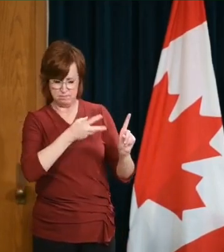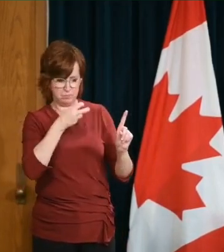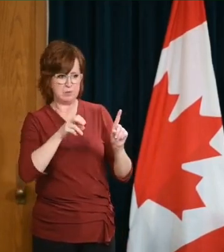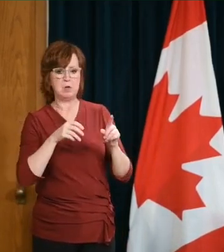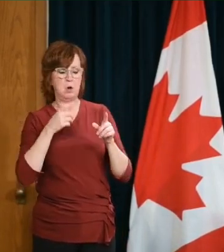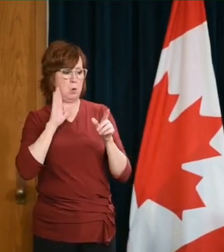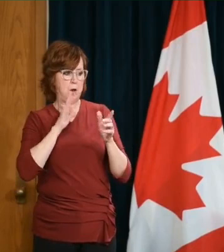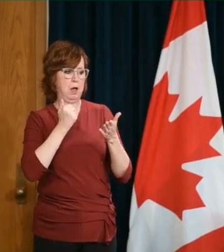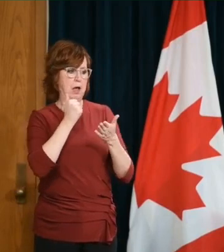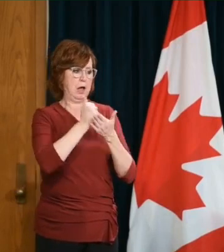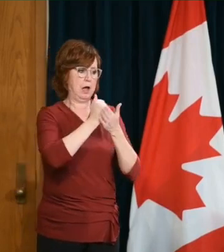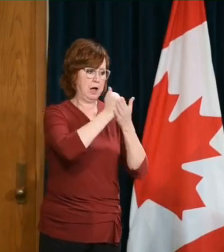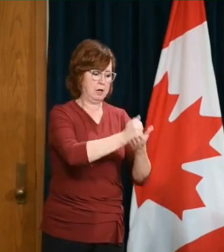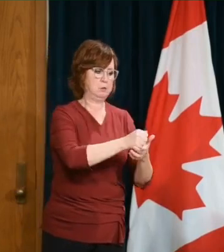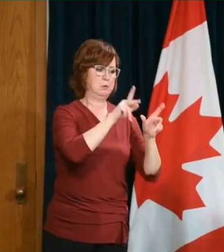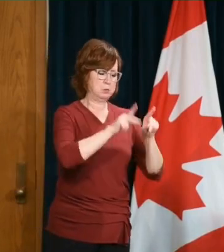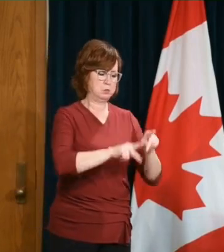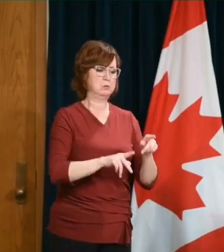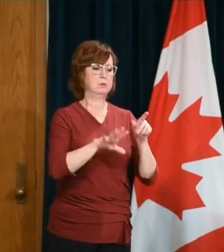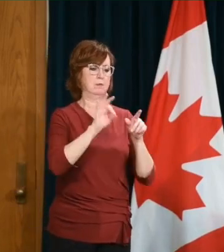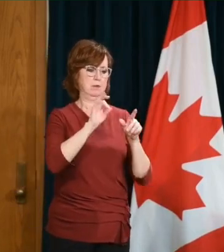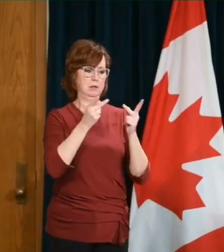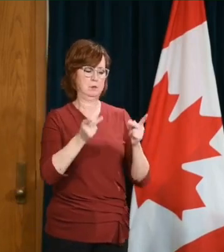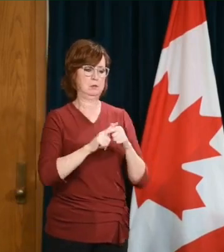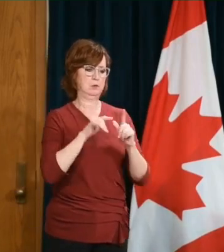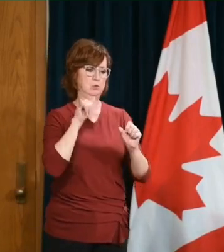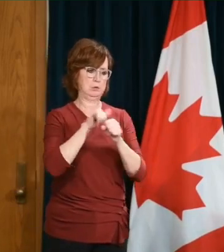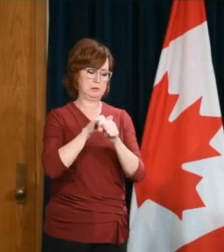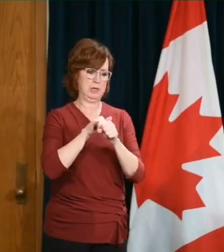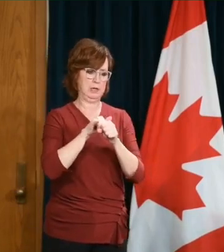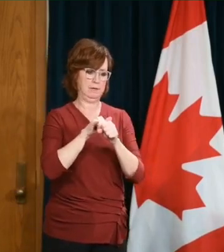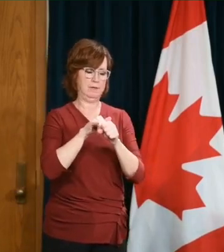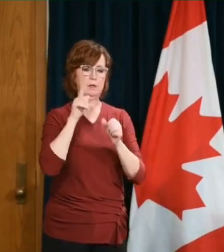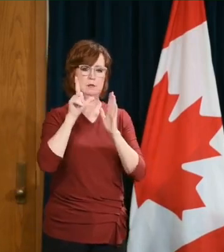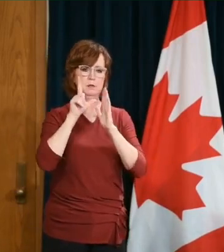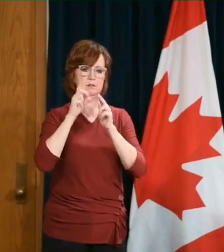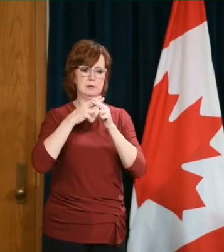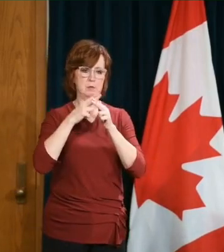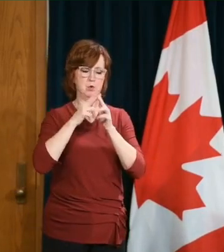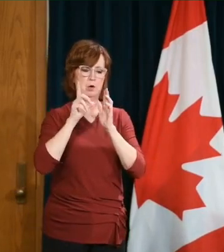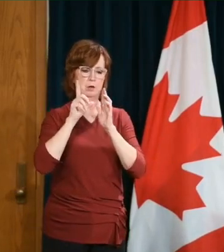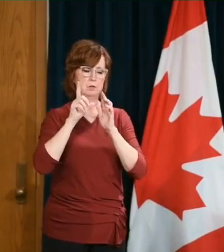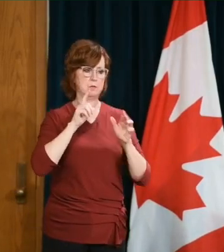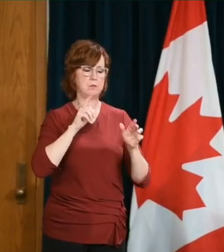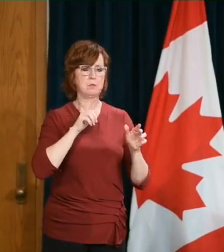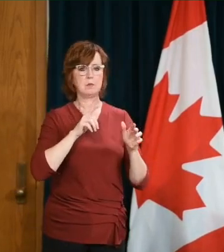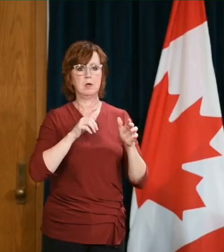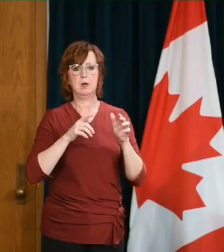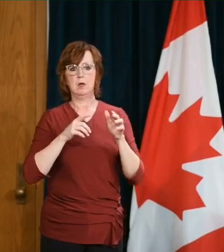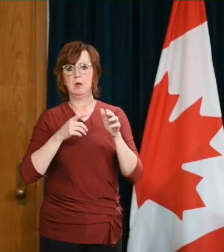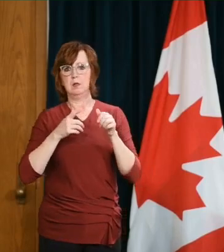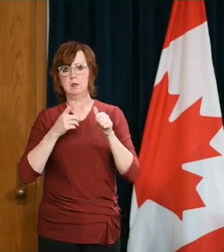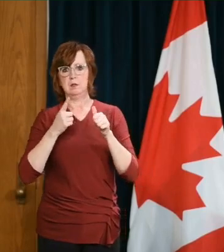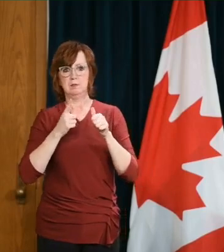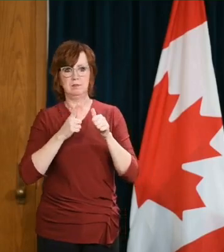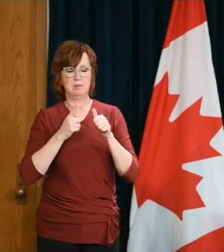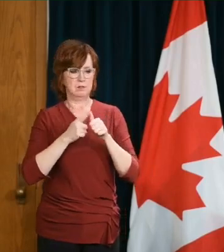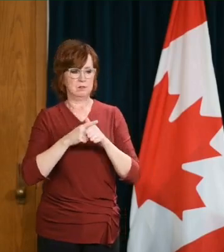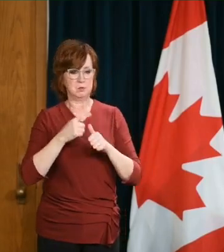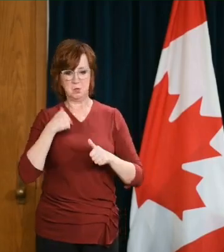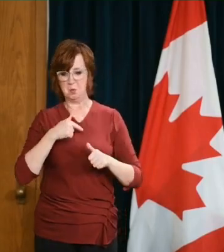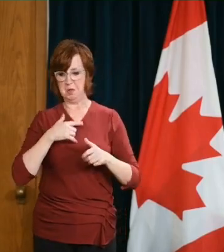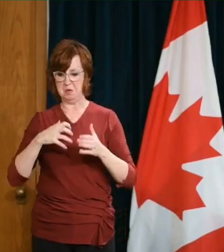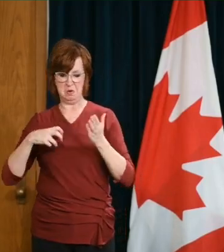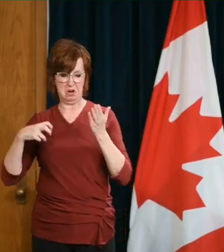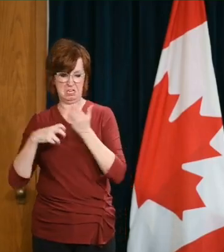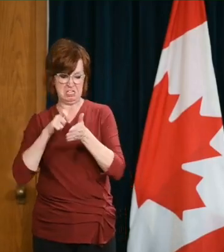and the government of Saskatchewan. Most certainly the goal is compliance. The goal is not a charge or